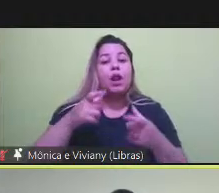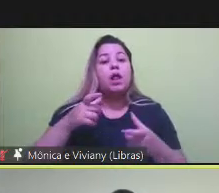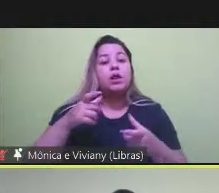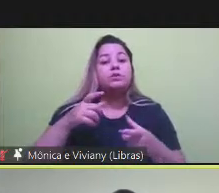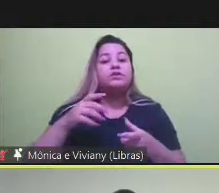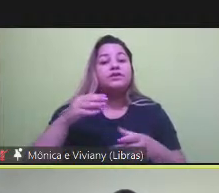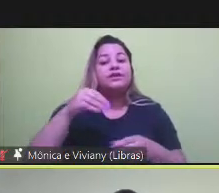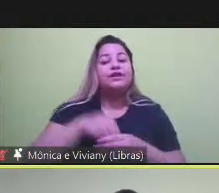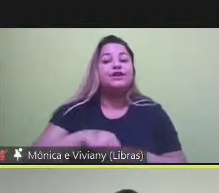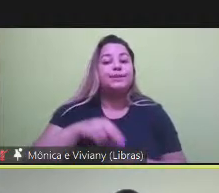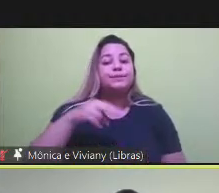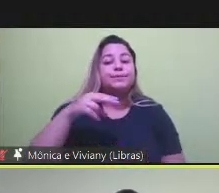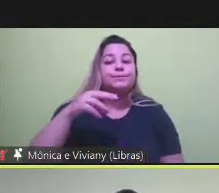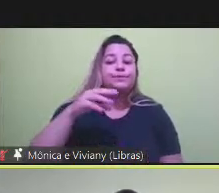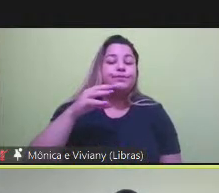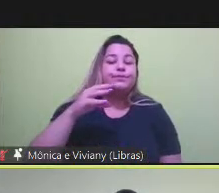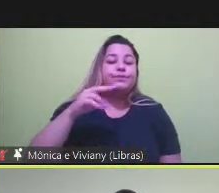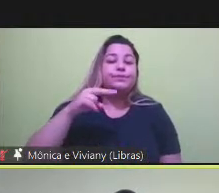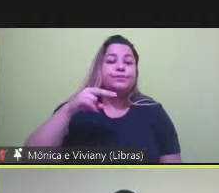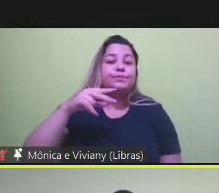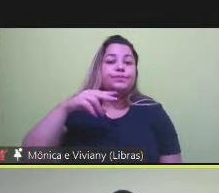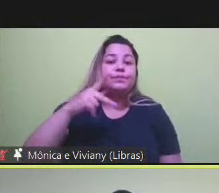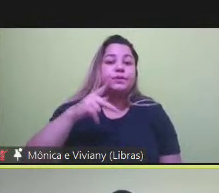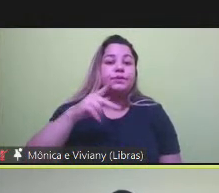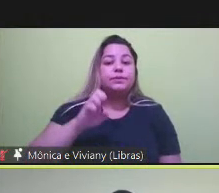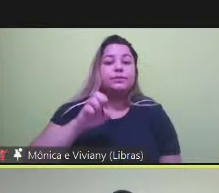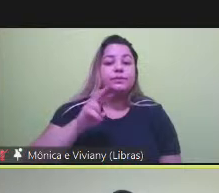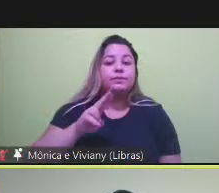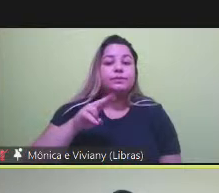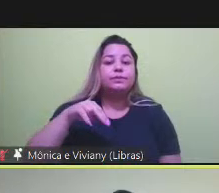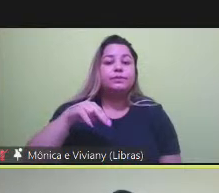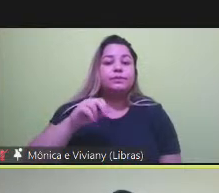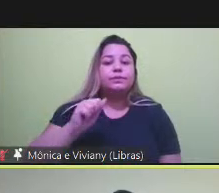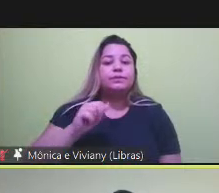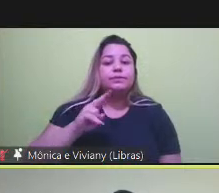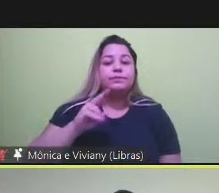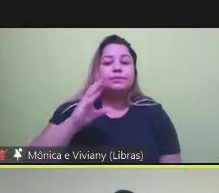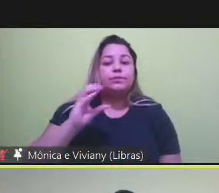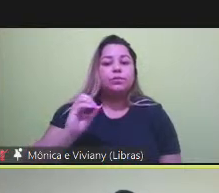a northeast region of Brazil.